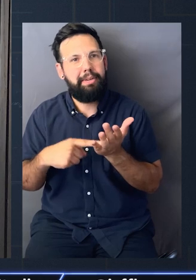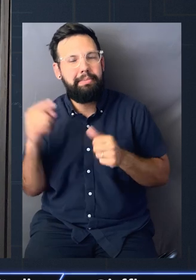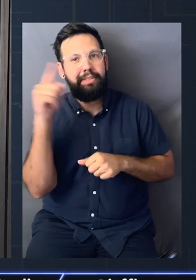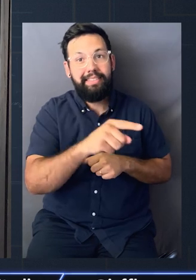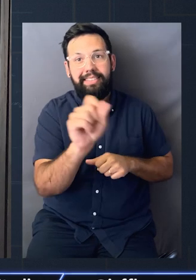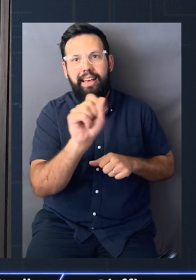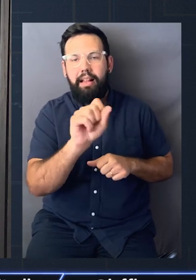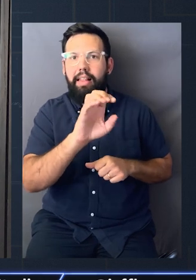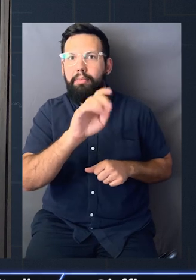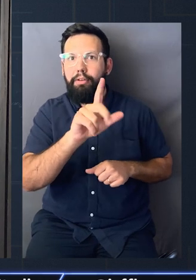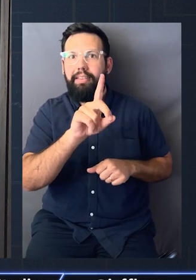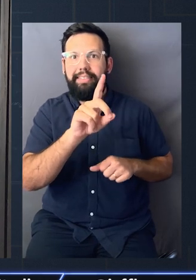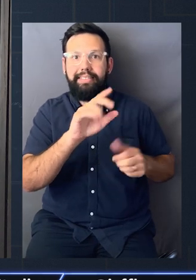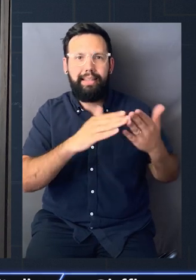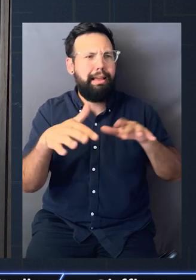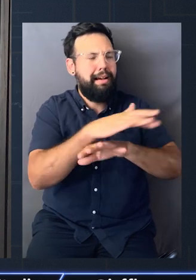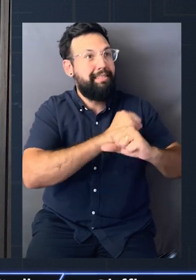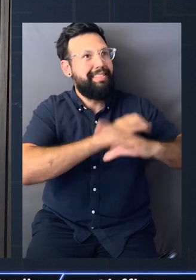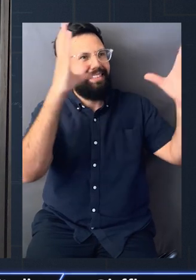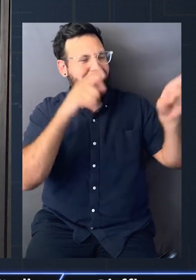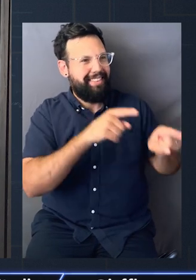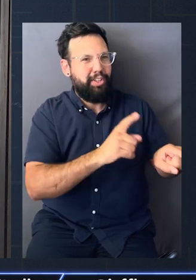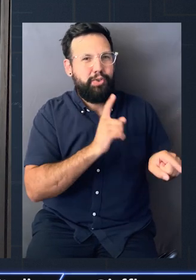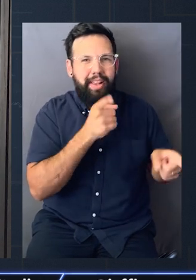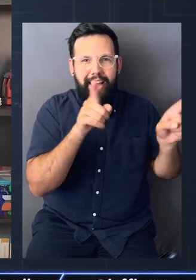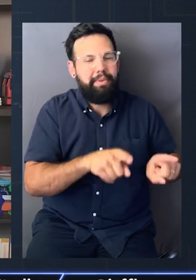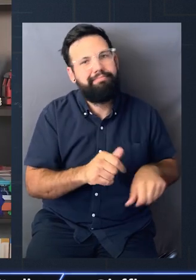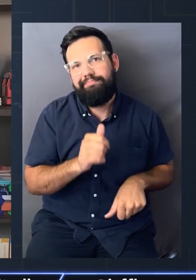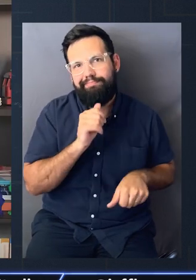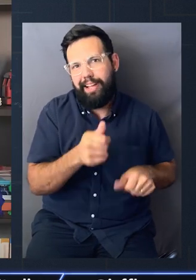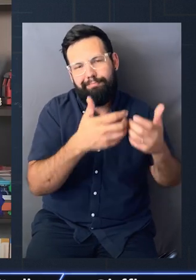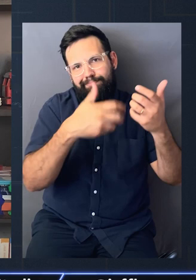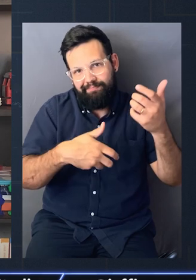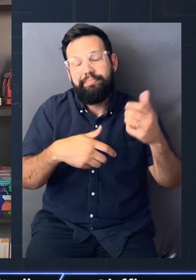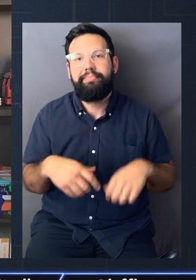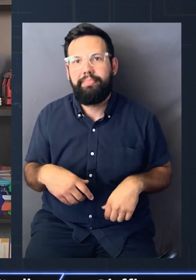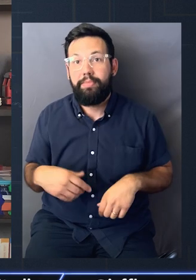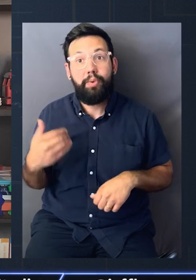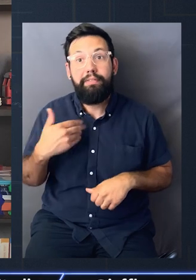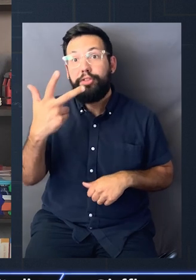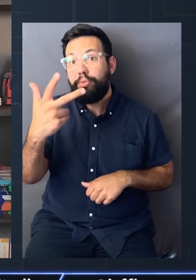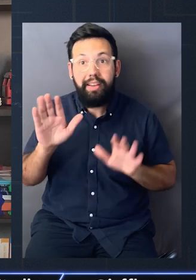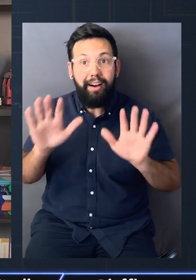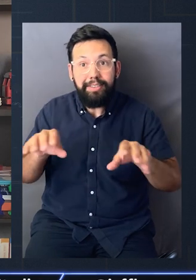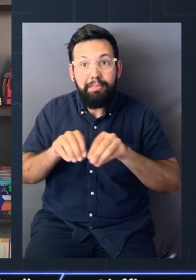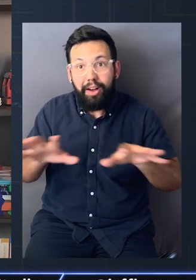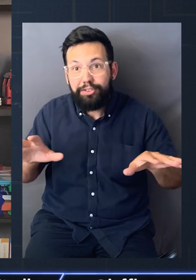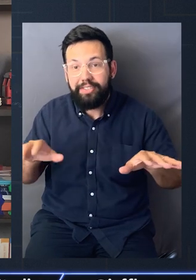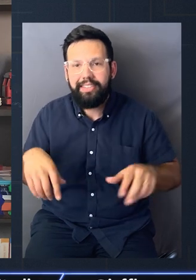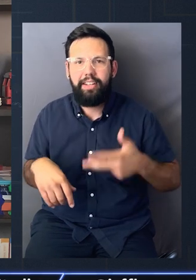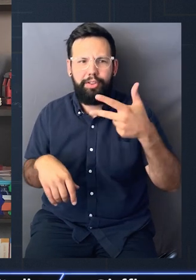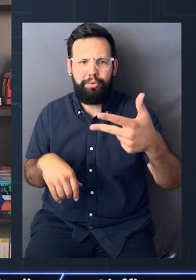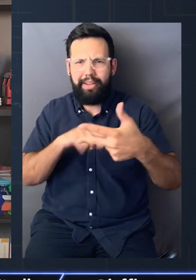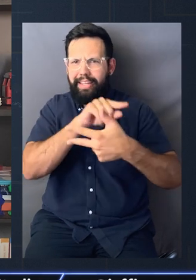it's not exactly what you thought it was going to be. And that's my story for you today. So today I've got 3 launches for you. And as I looked at these, I